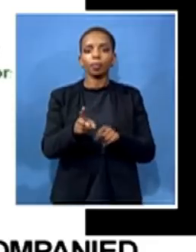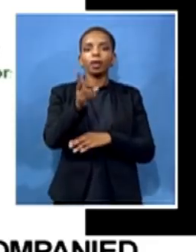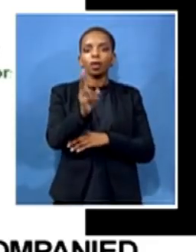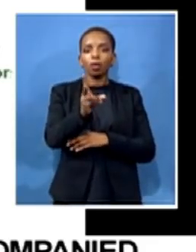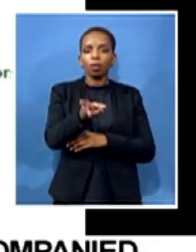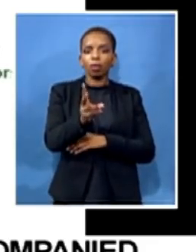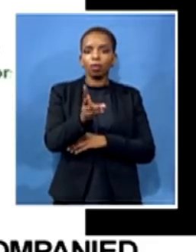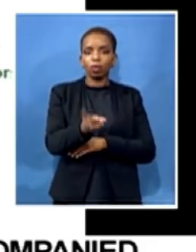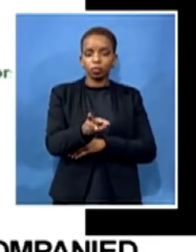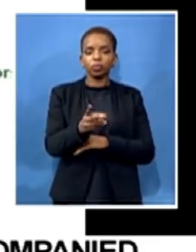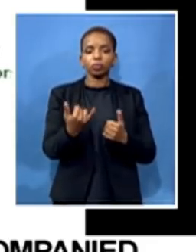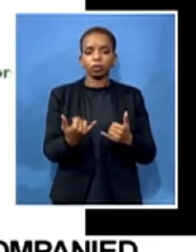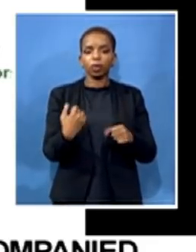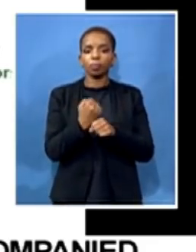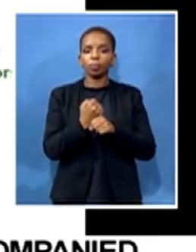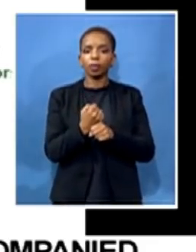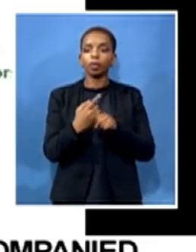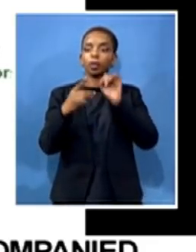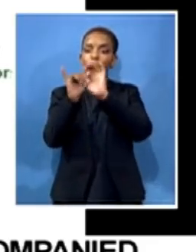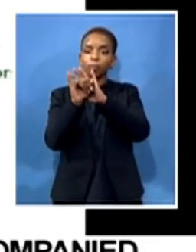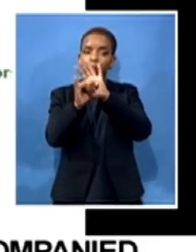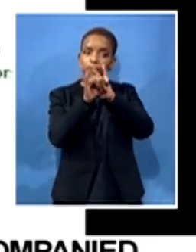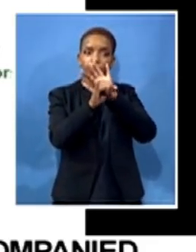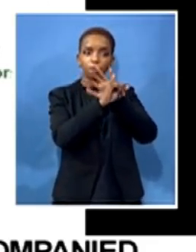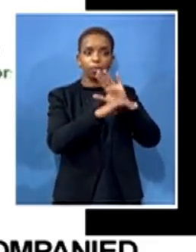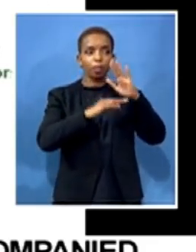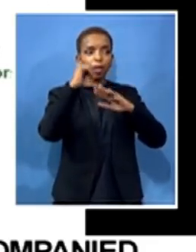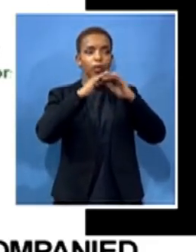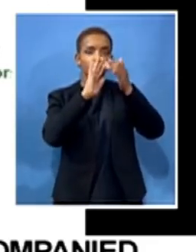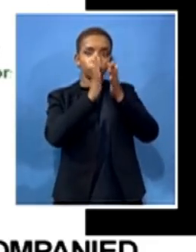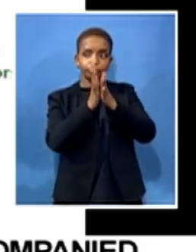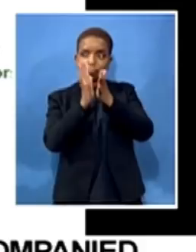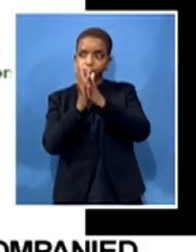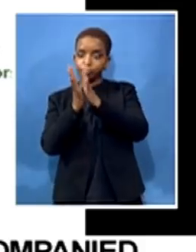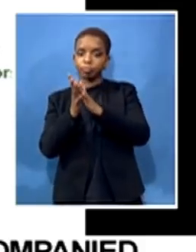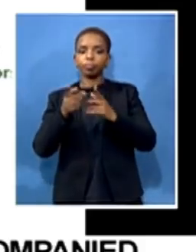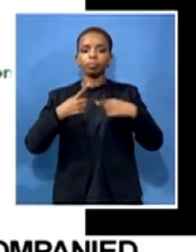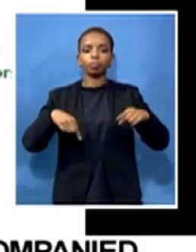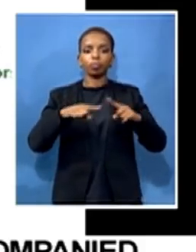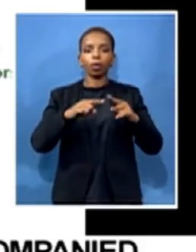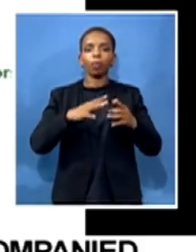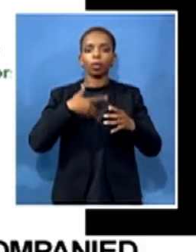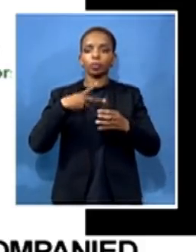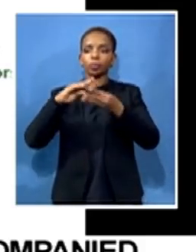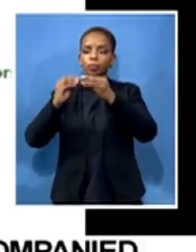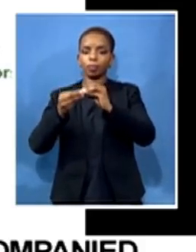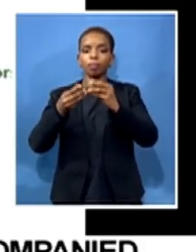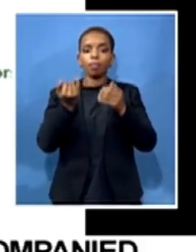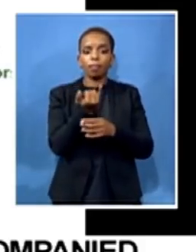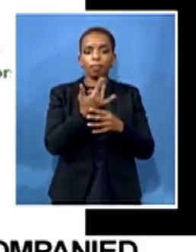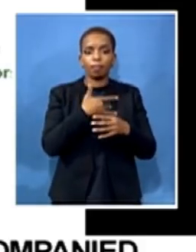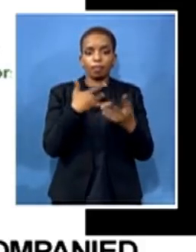during COVID. As I said, some of that infrastructure is water